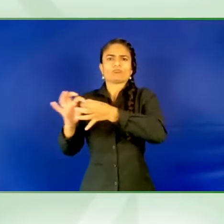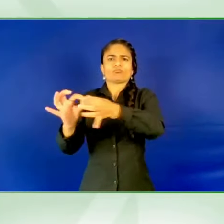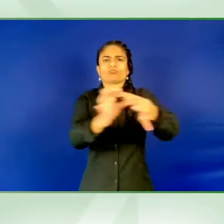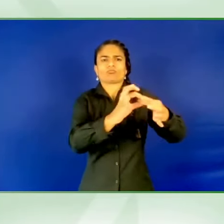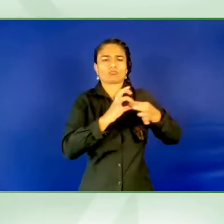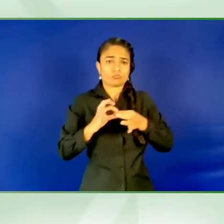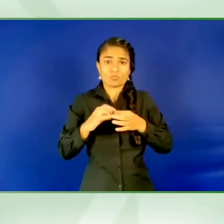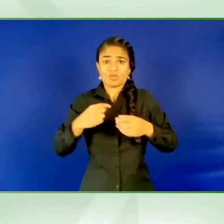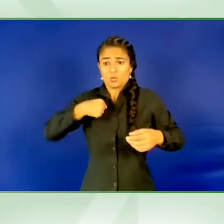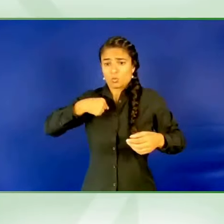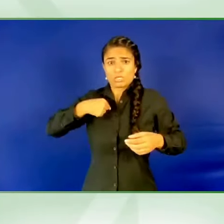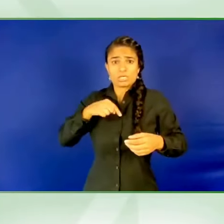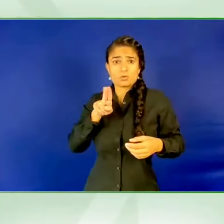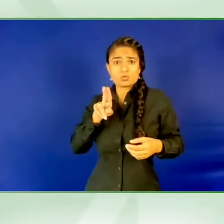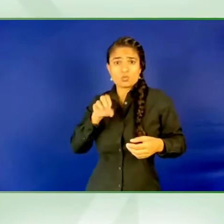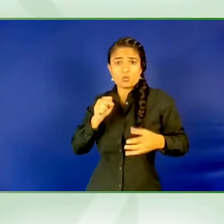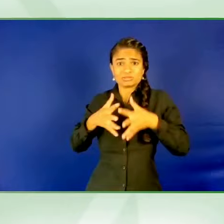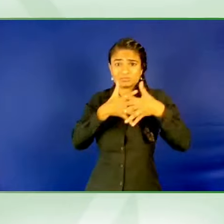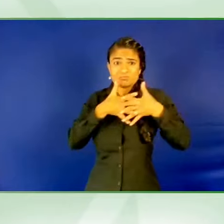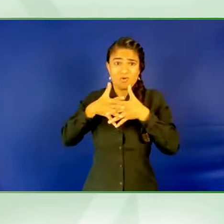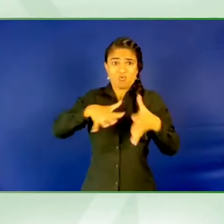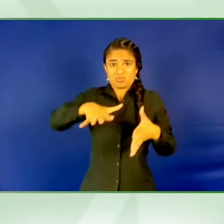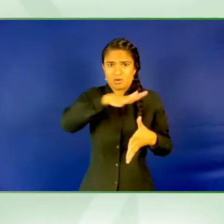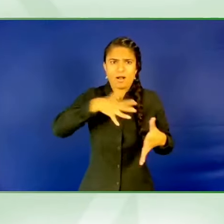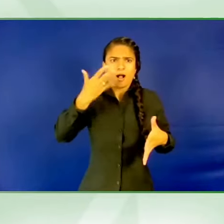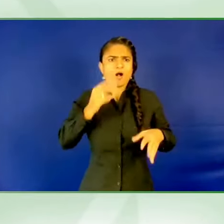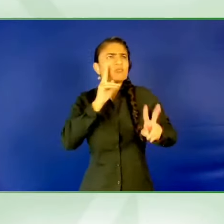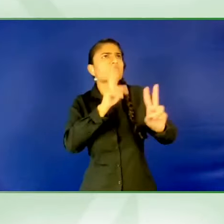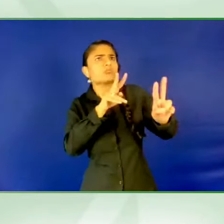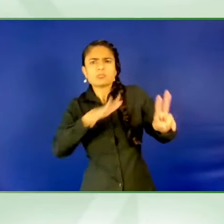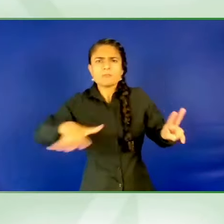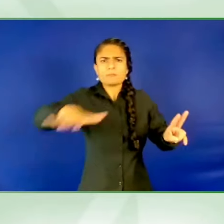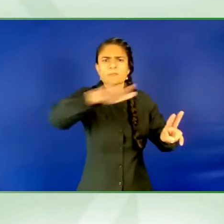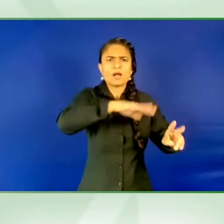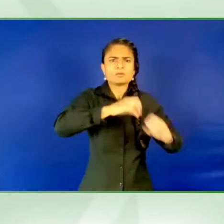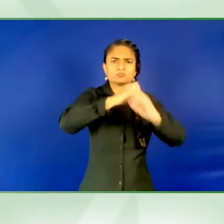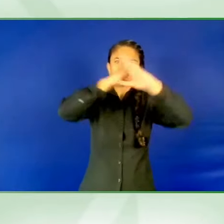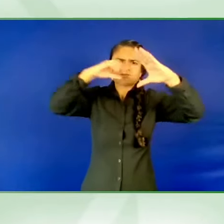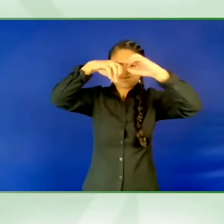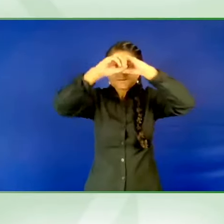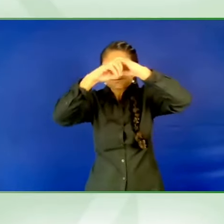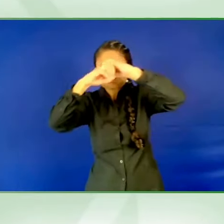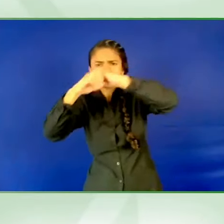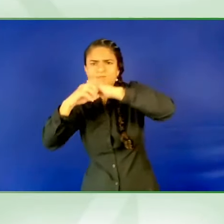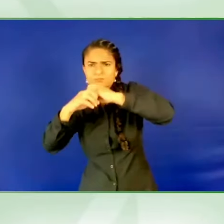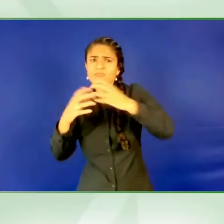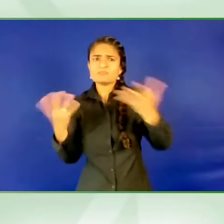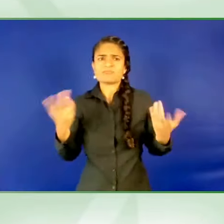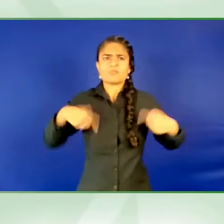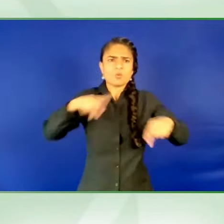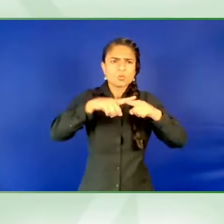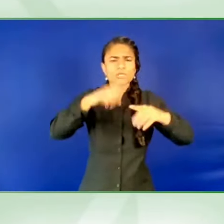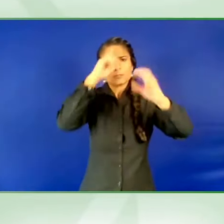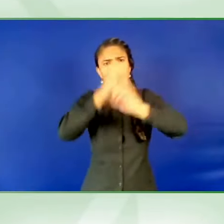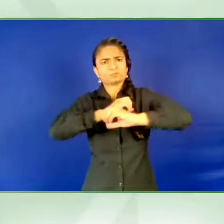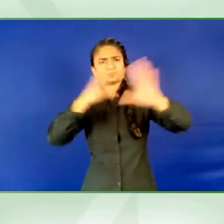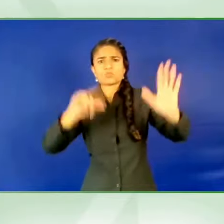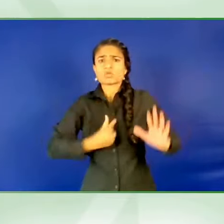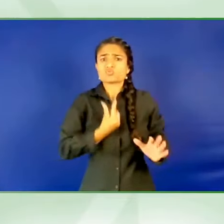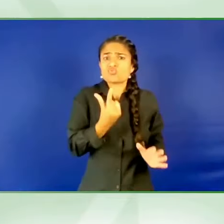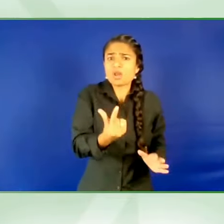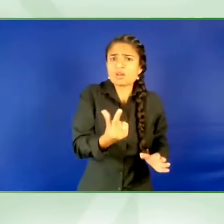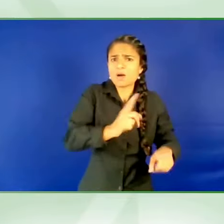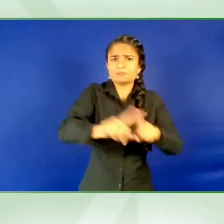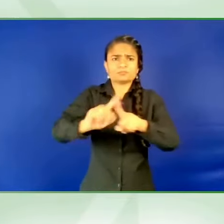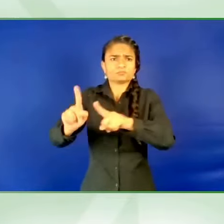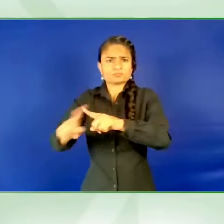quite, I think, forgotten in the US, and now that, there's a revival, there are very good books about her that have come